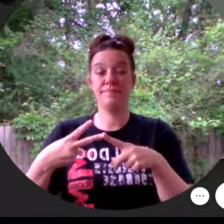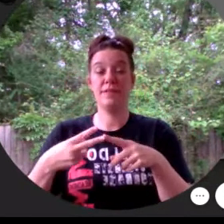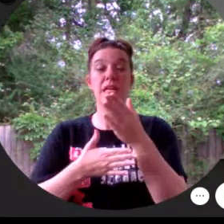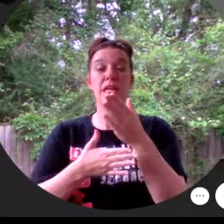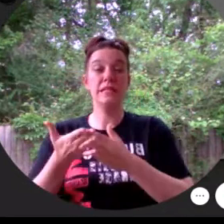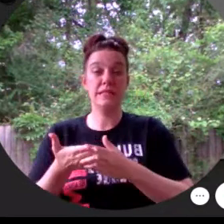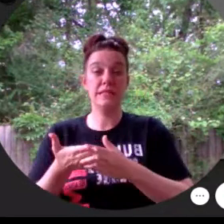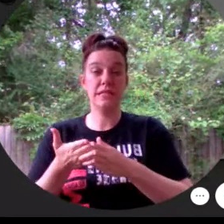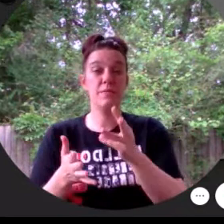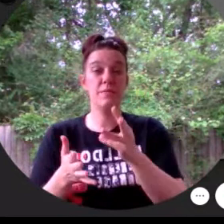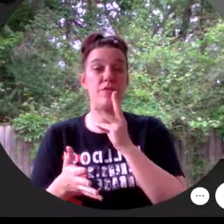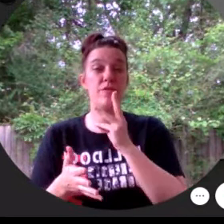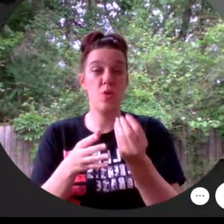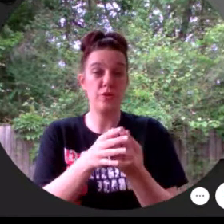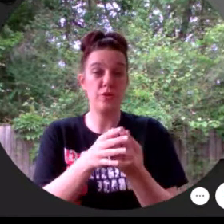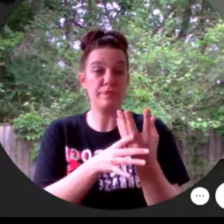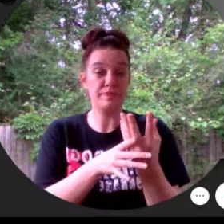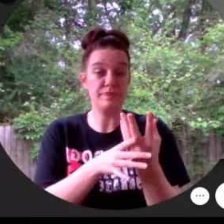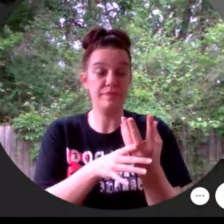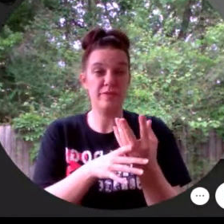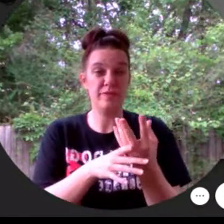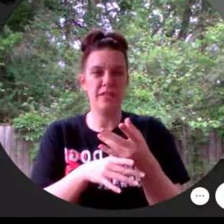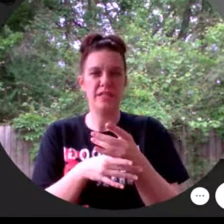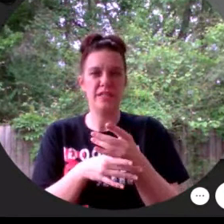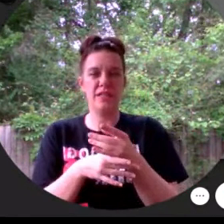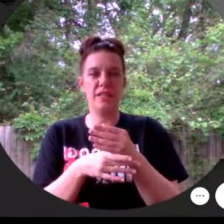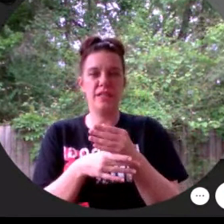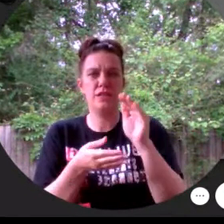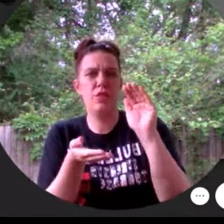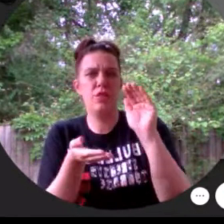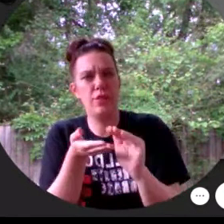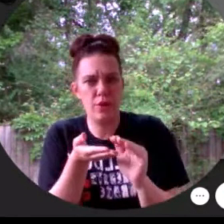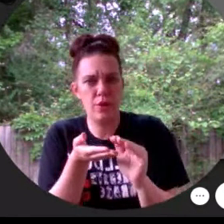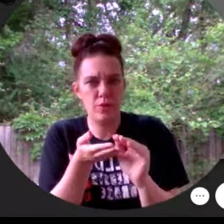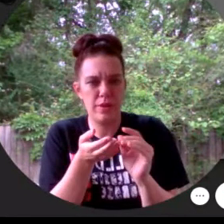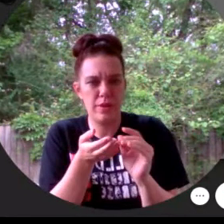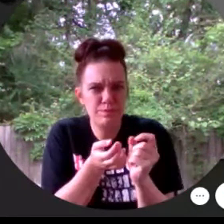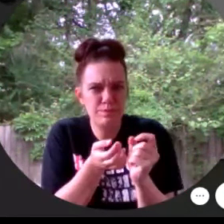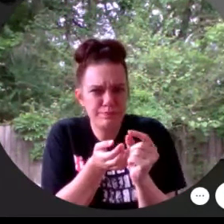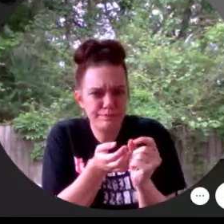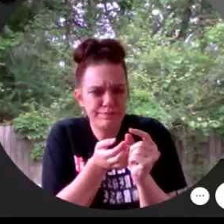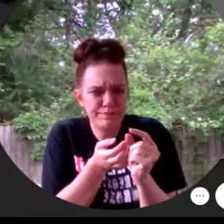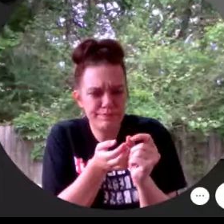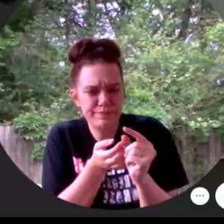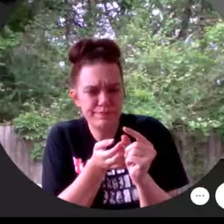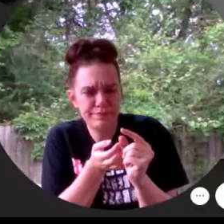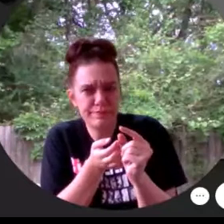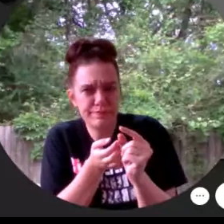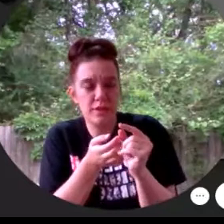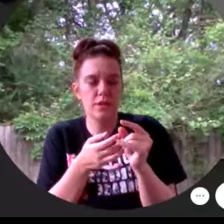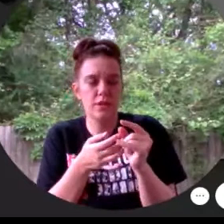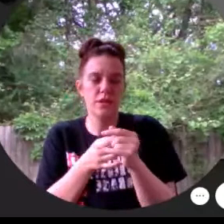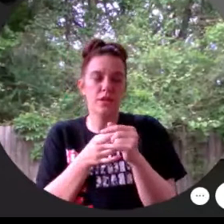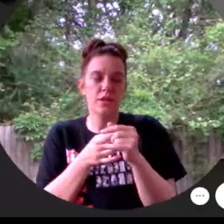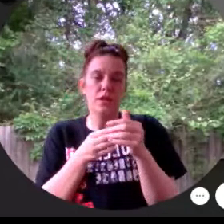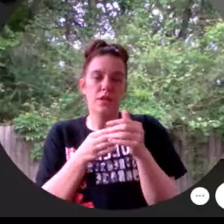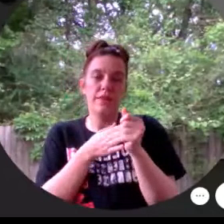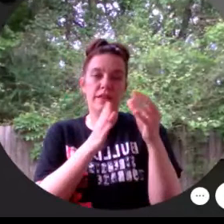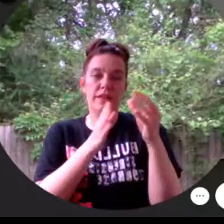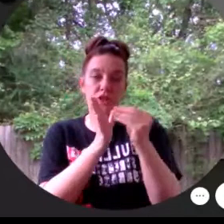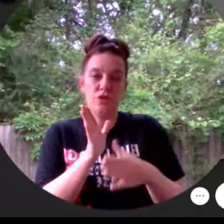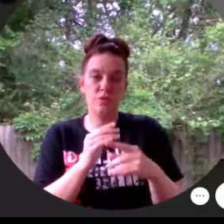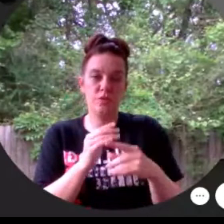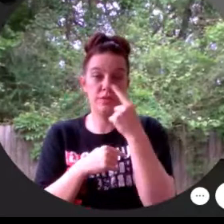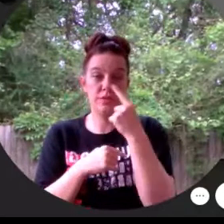fountains are barely shooting water out at all, which leads to students putting their mouths directly on the